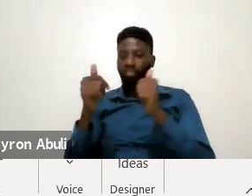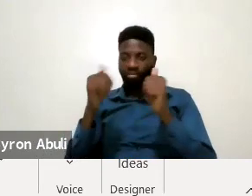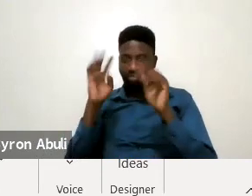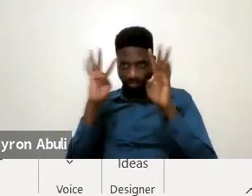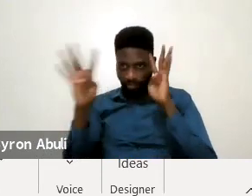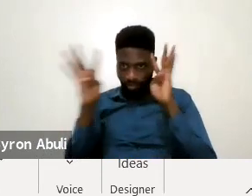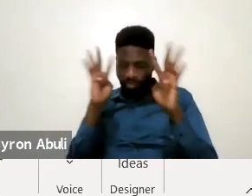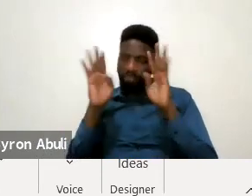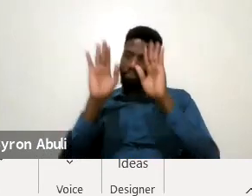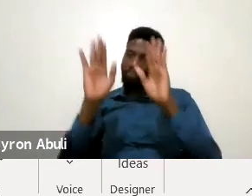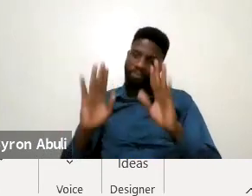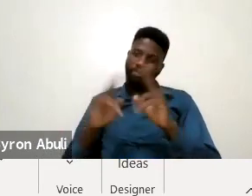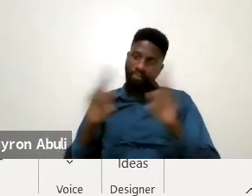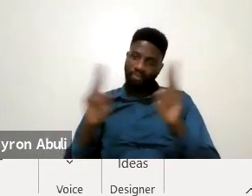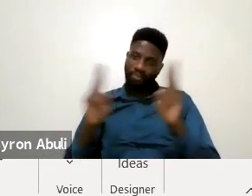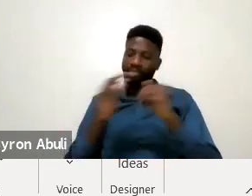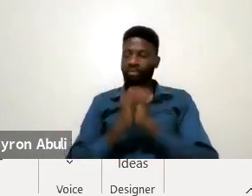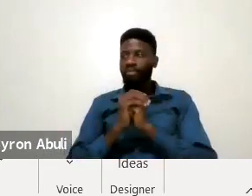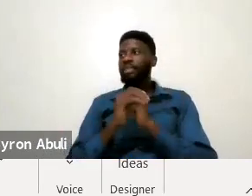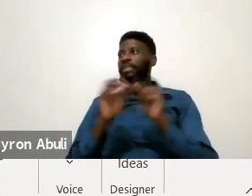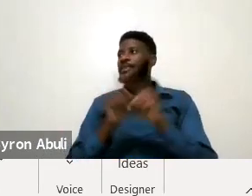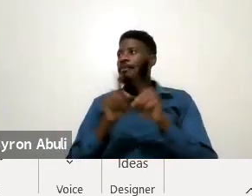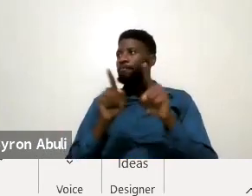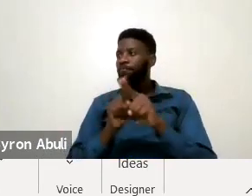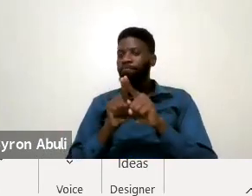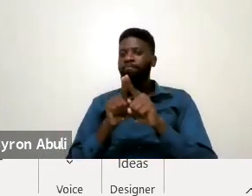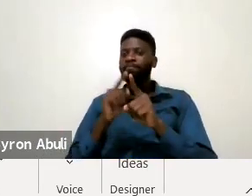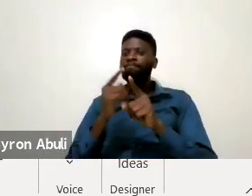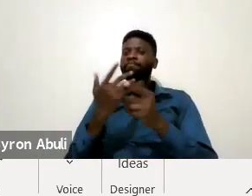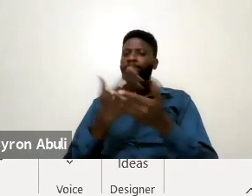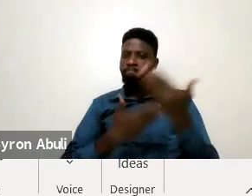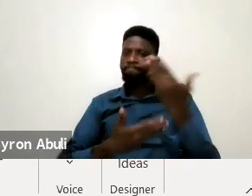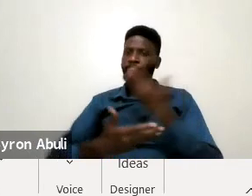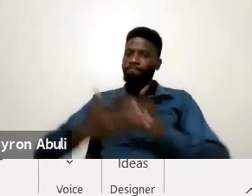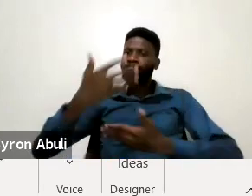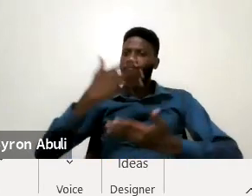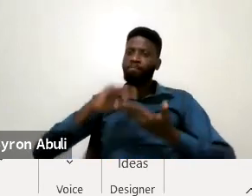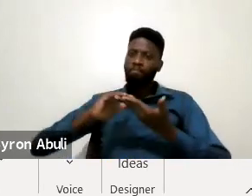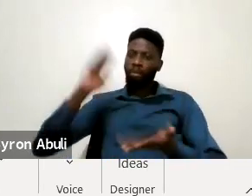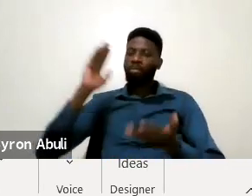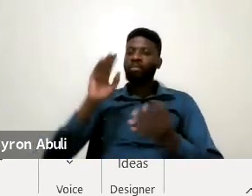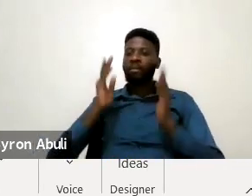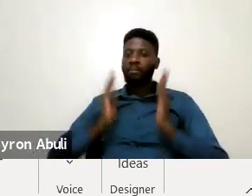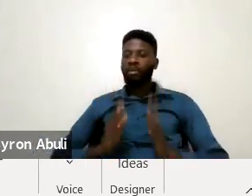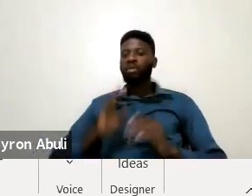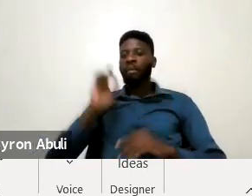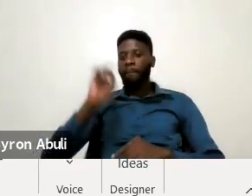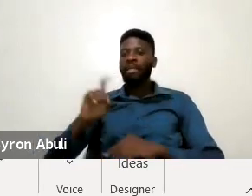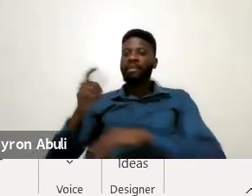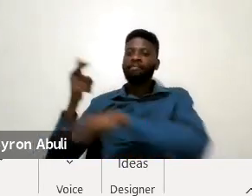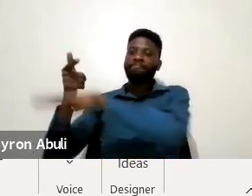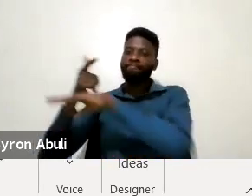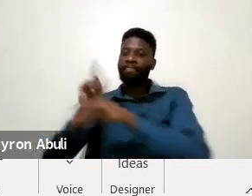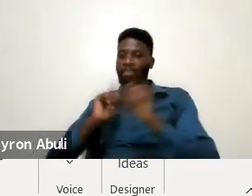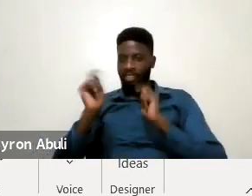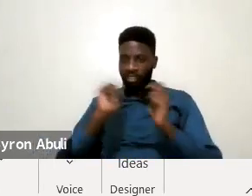in your profession. Also being an outgoing person, because you also do media relations. So, and you'll find most of these media